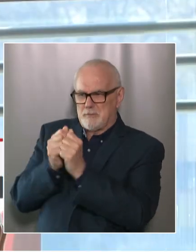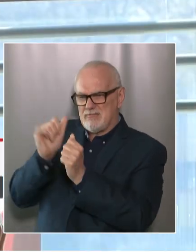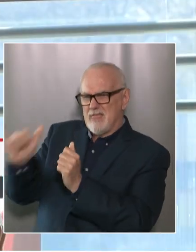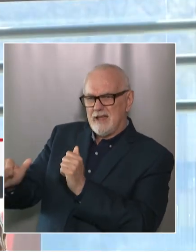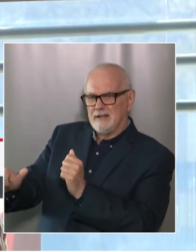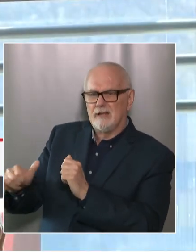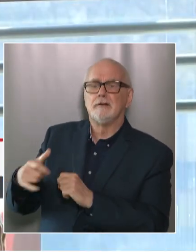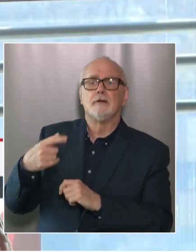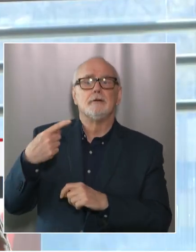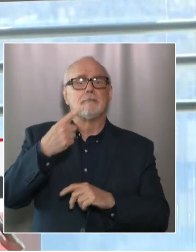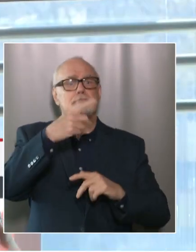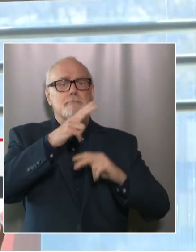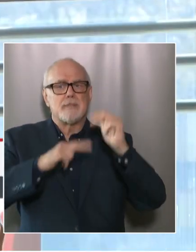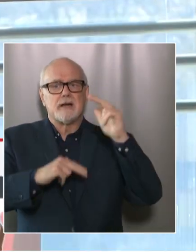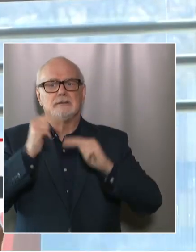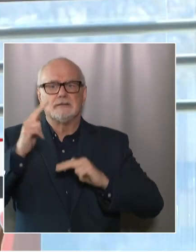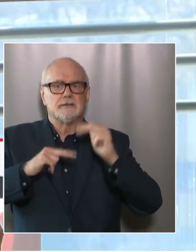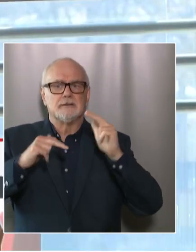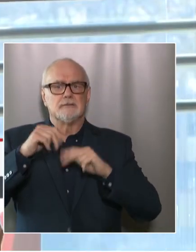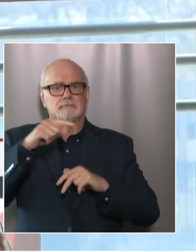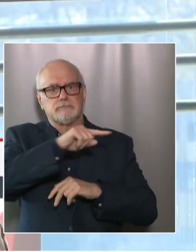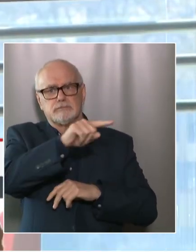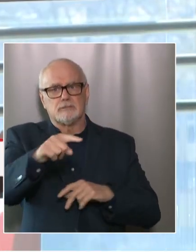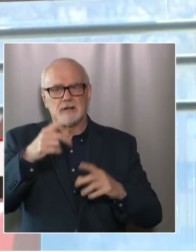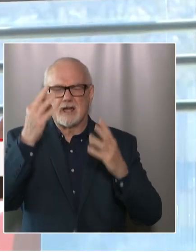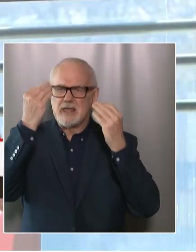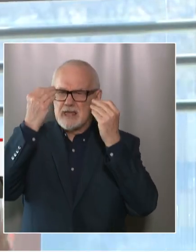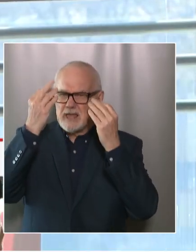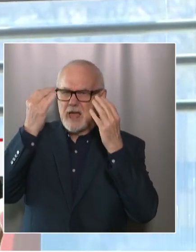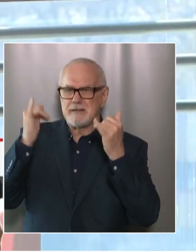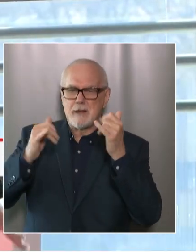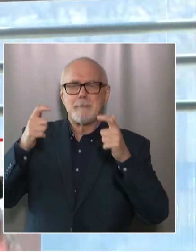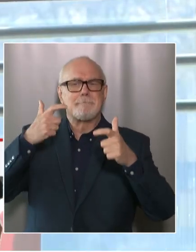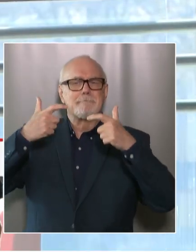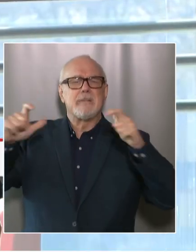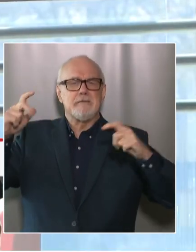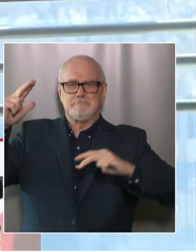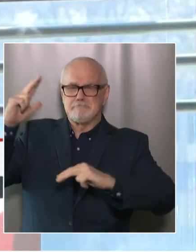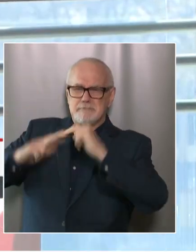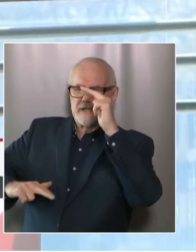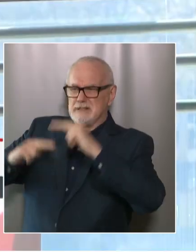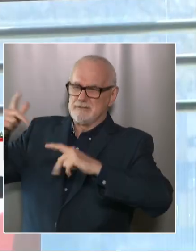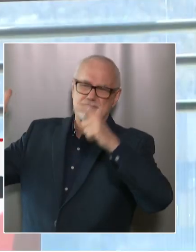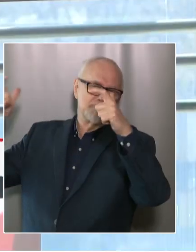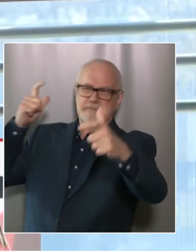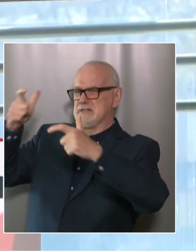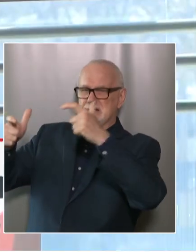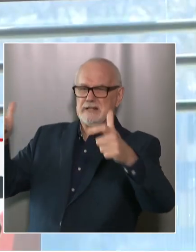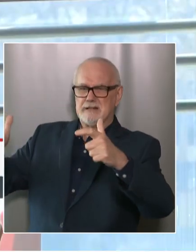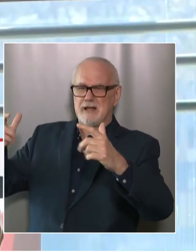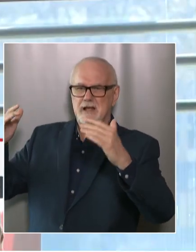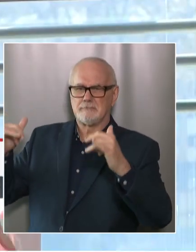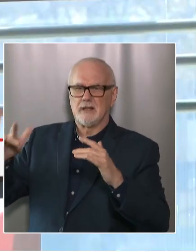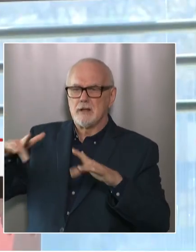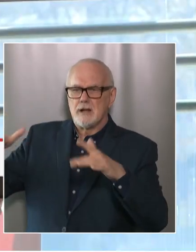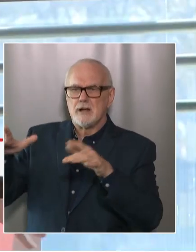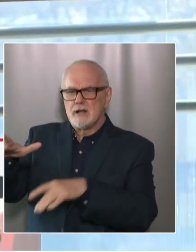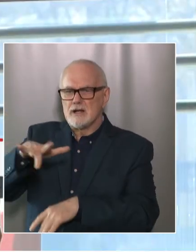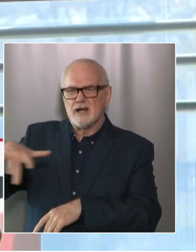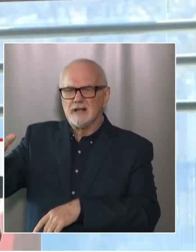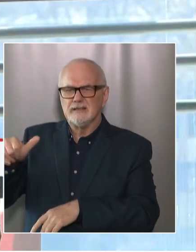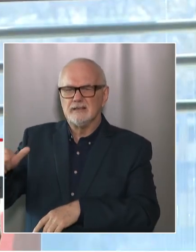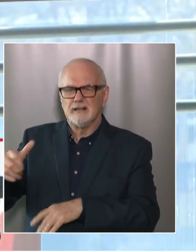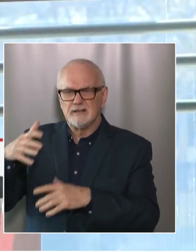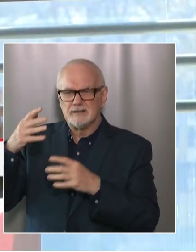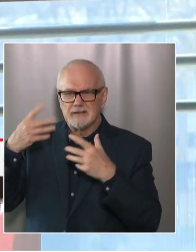buildings that are mostly empty and are soon going to be for sale. So it's going to challenge all of us to think about